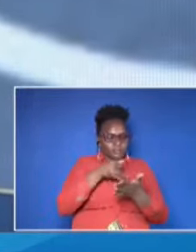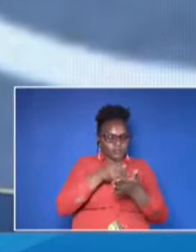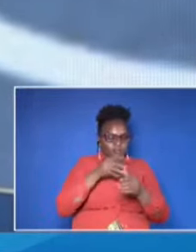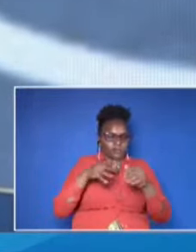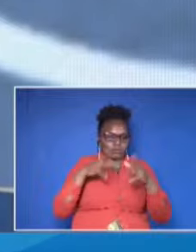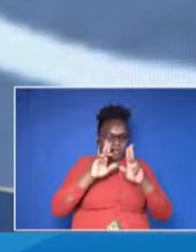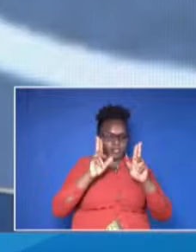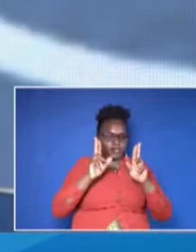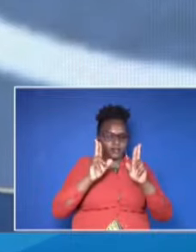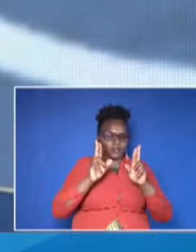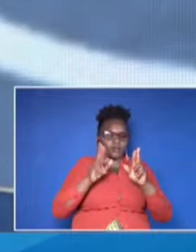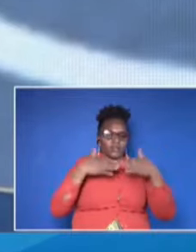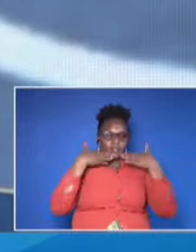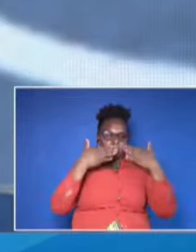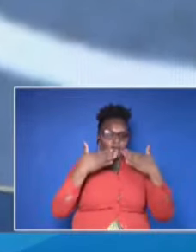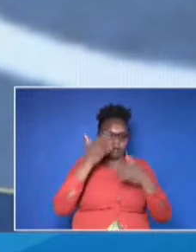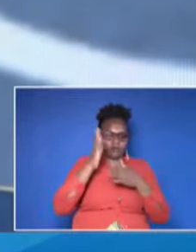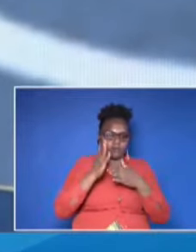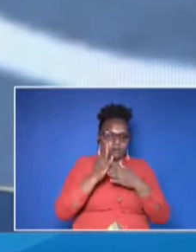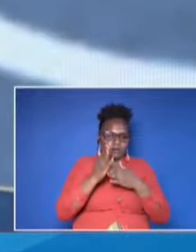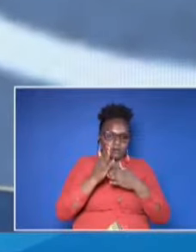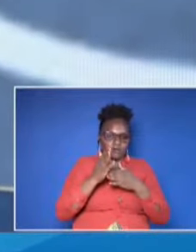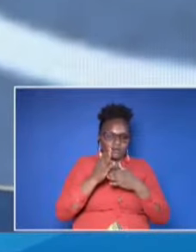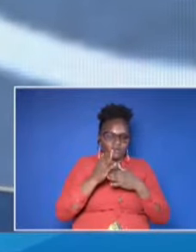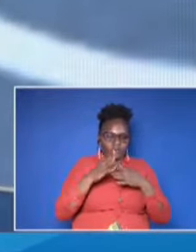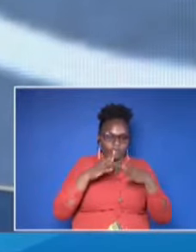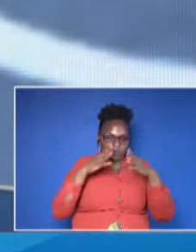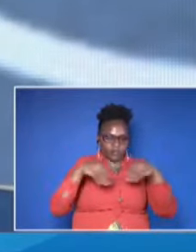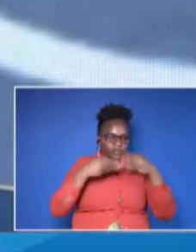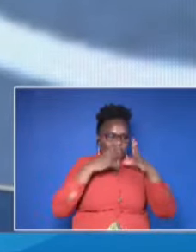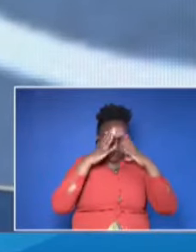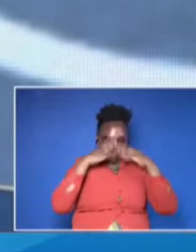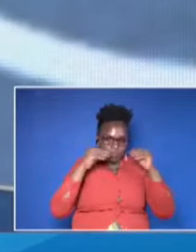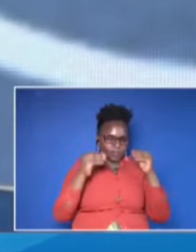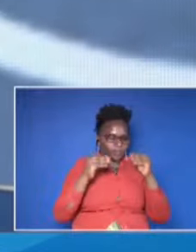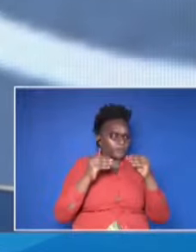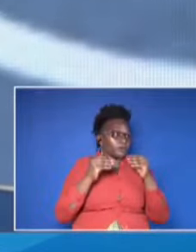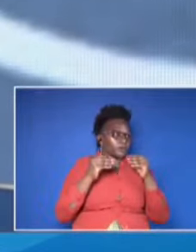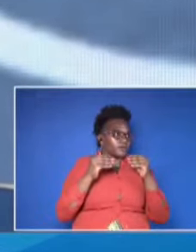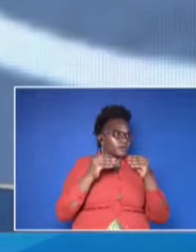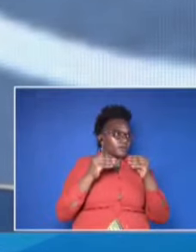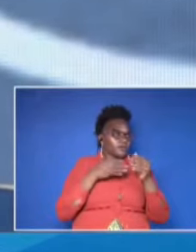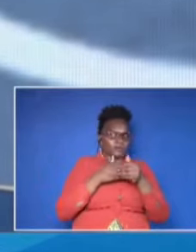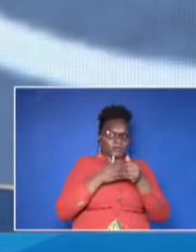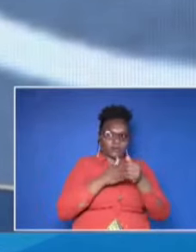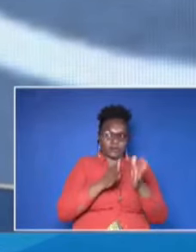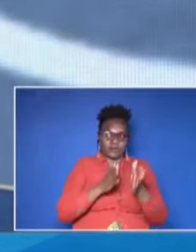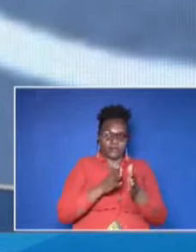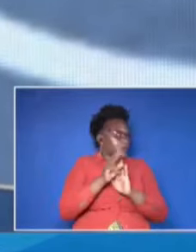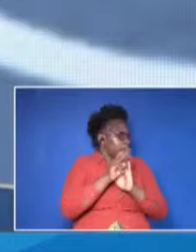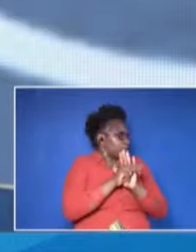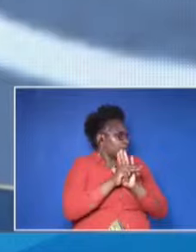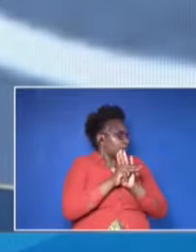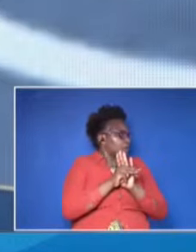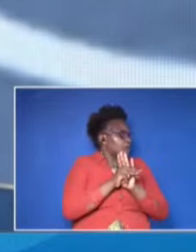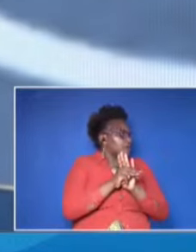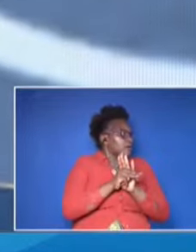God we thank God for giving us a president and an Administration that fears